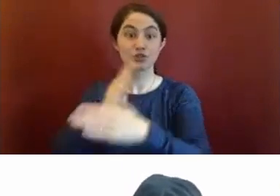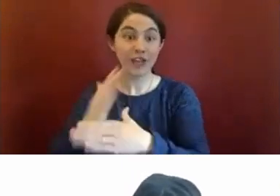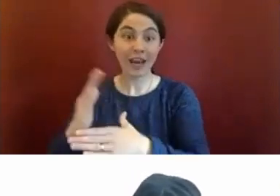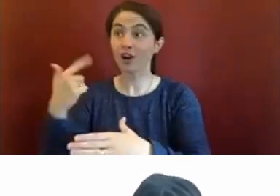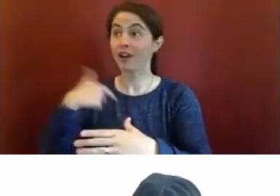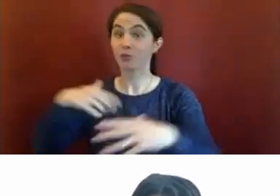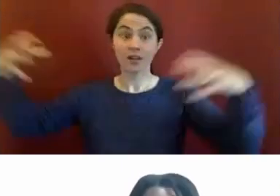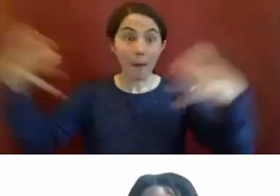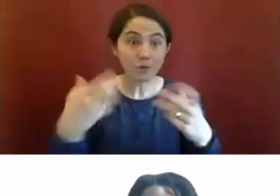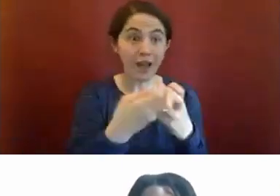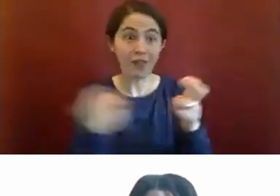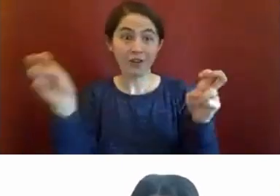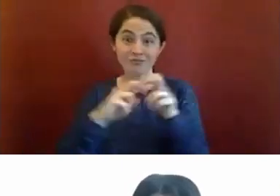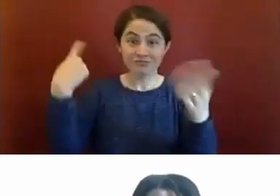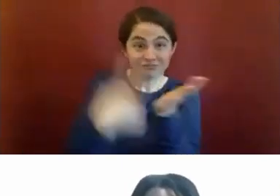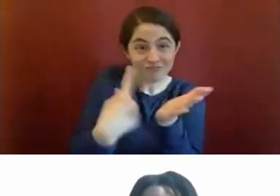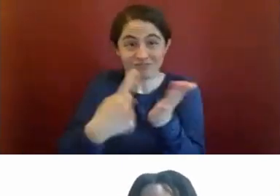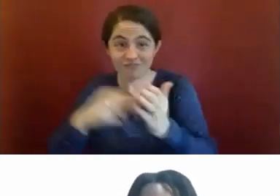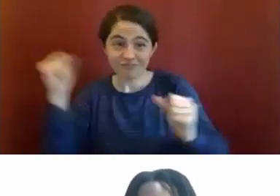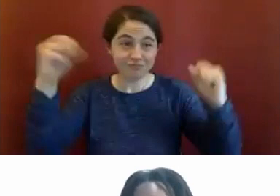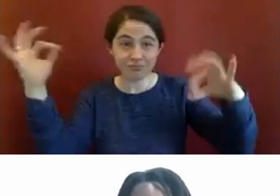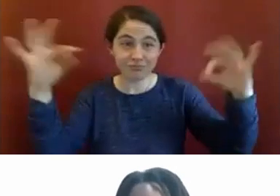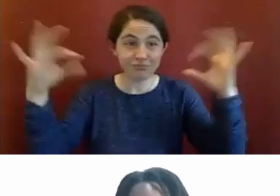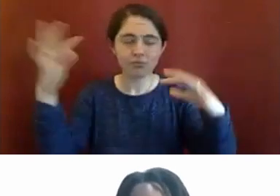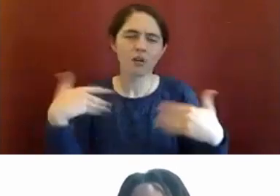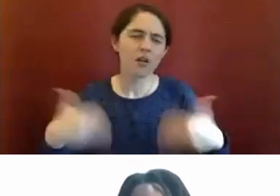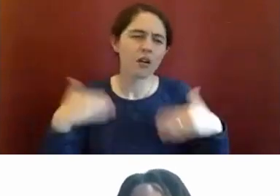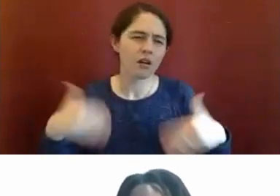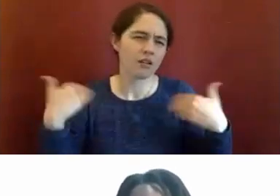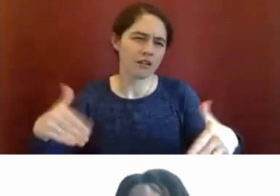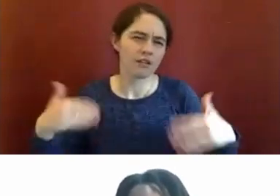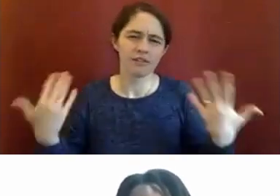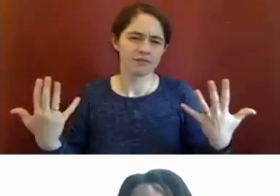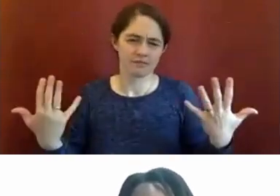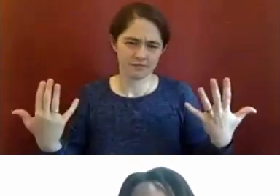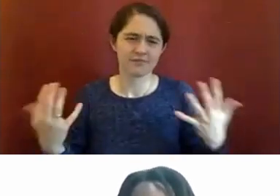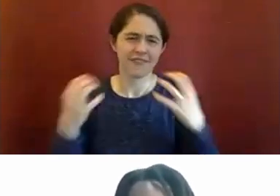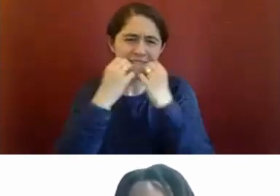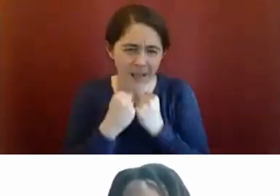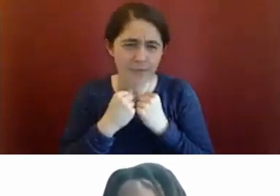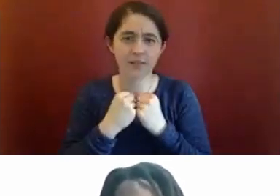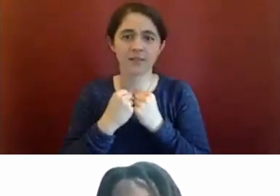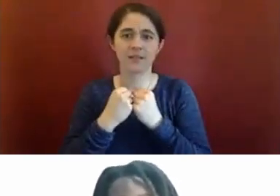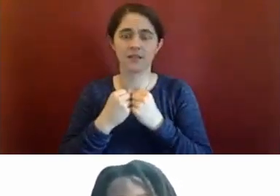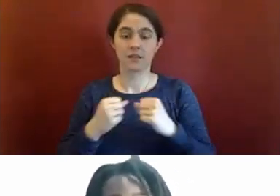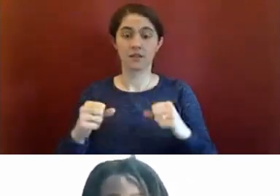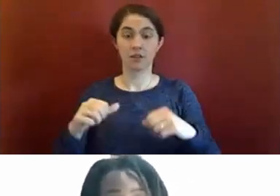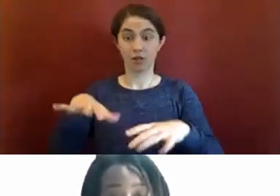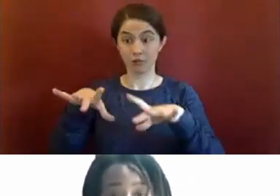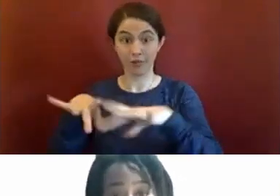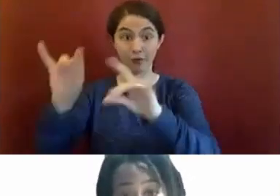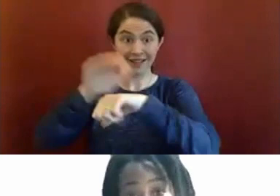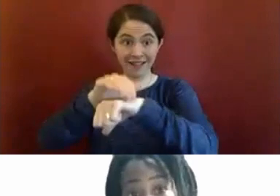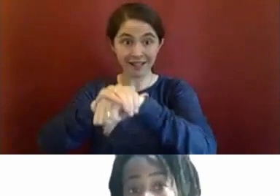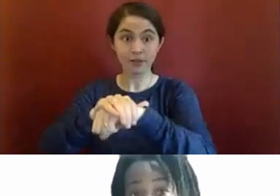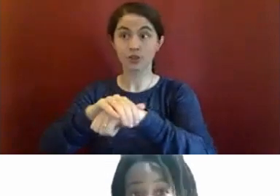appreciate Wences so much, that this is something for us to think about. It's not only getting you college and career ready, but also how do